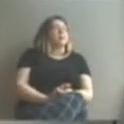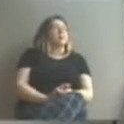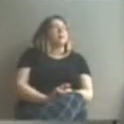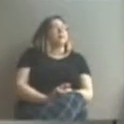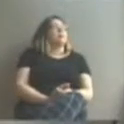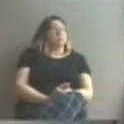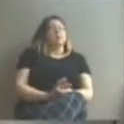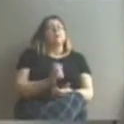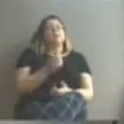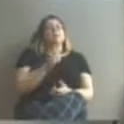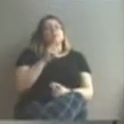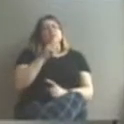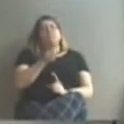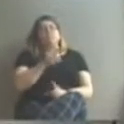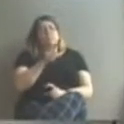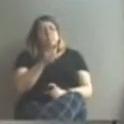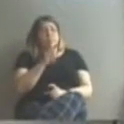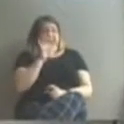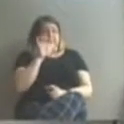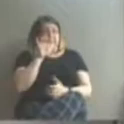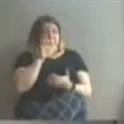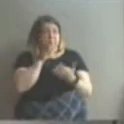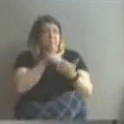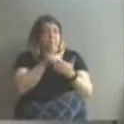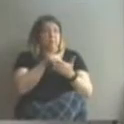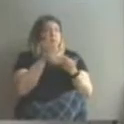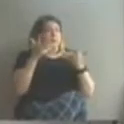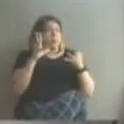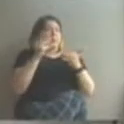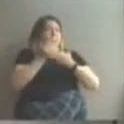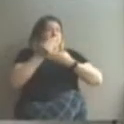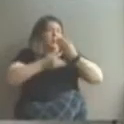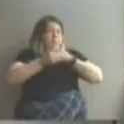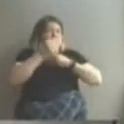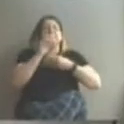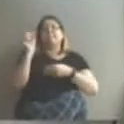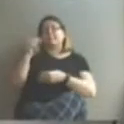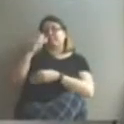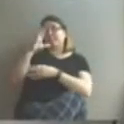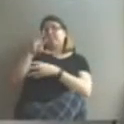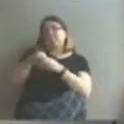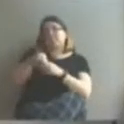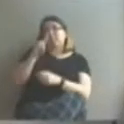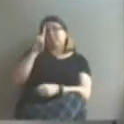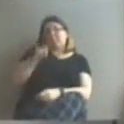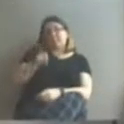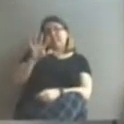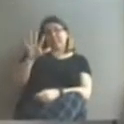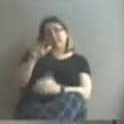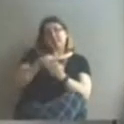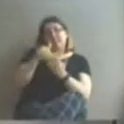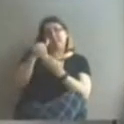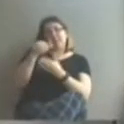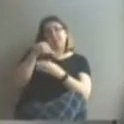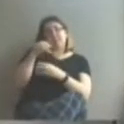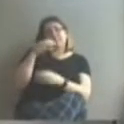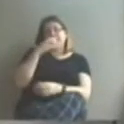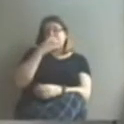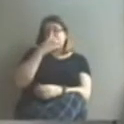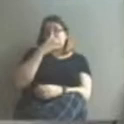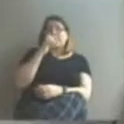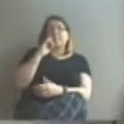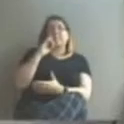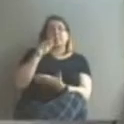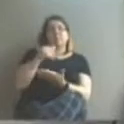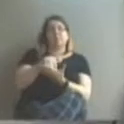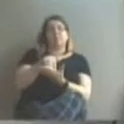A couple of questions. Has the $500,000 been budgeted for? Yes, it was part of the $1.5 million in the budget request for